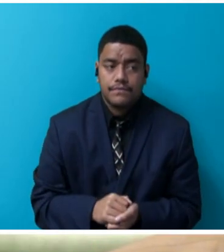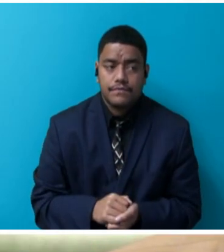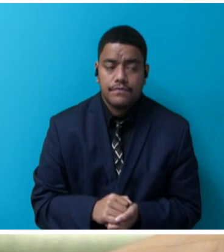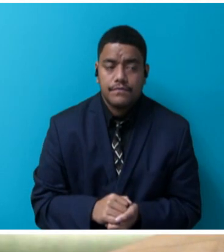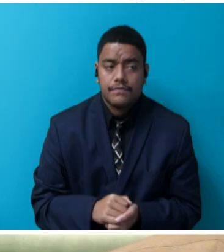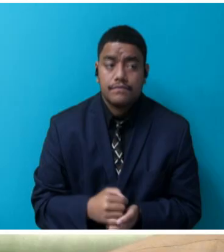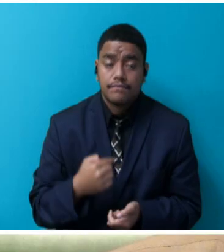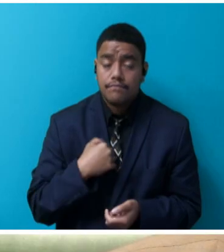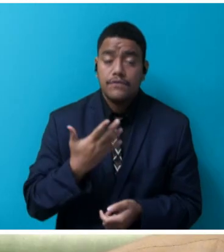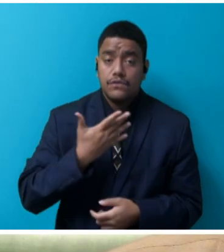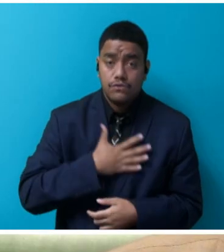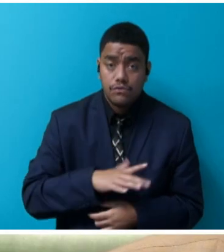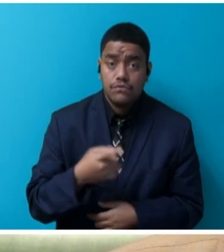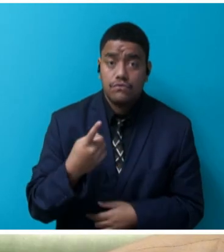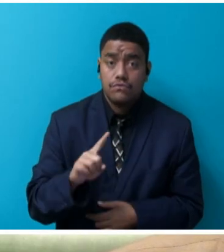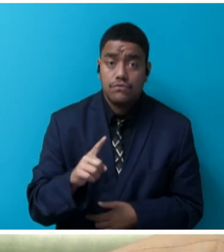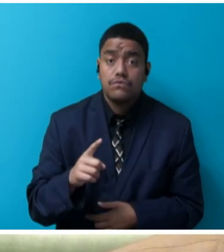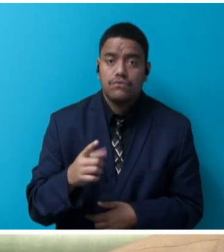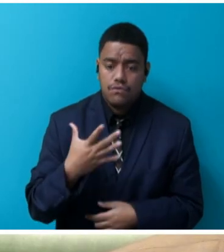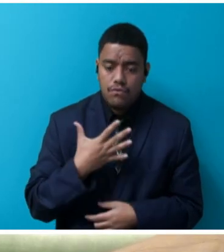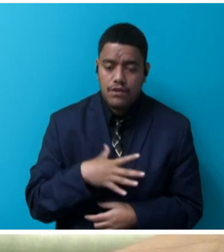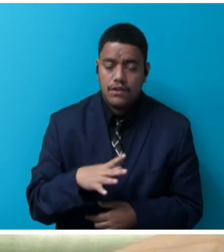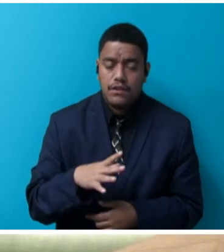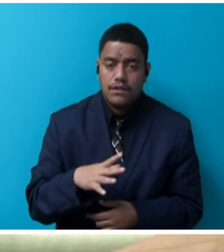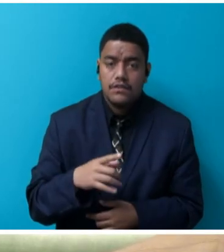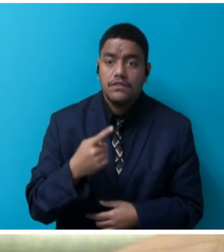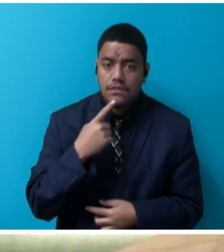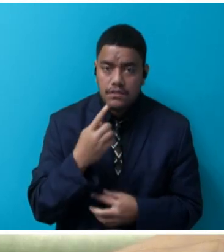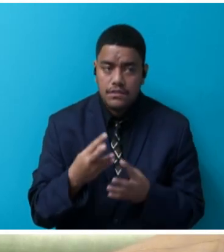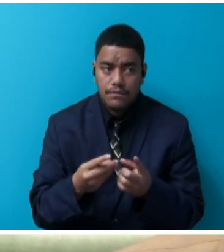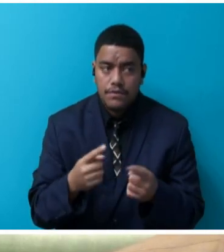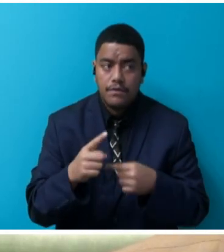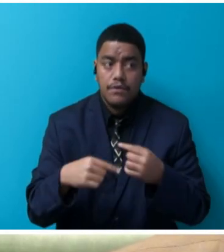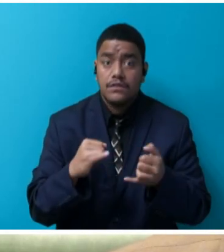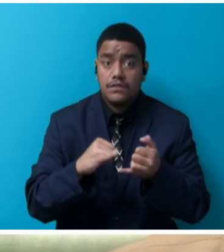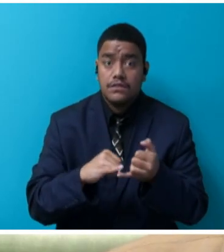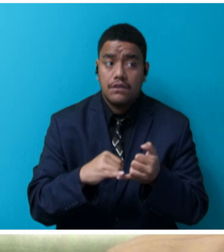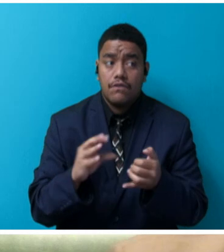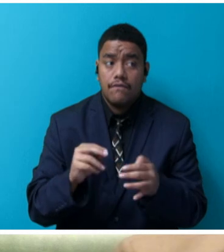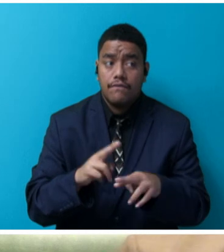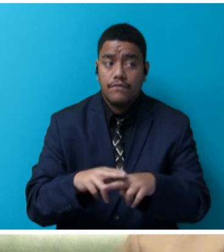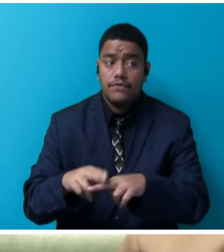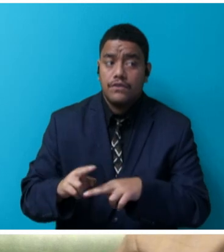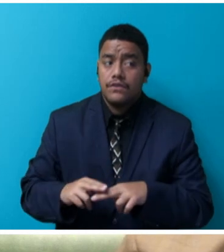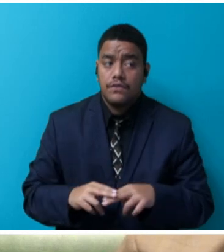I would just like to pay tribute to a son of Fiji